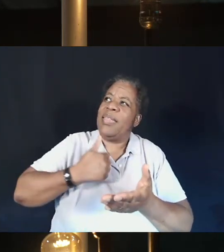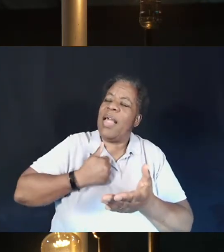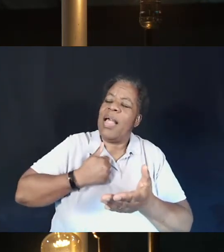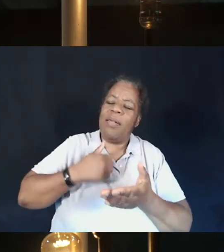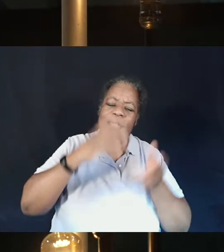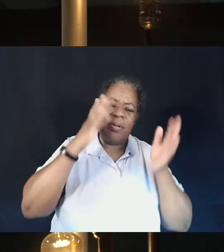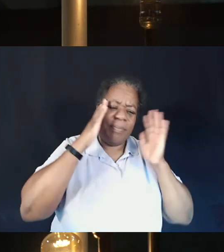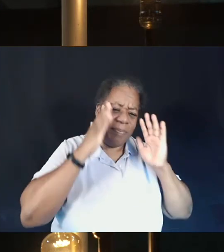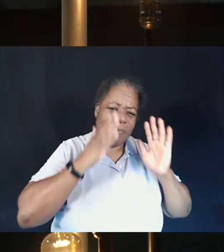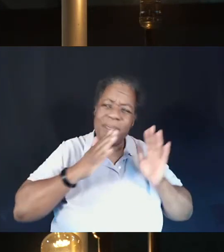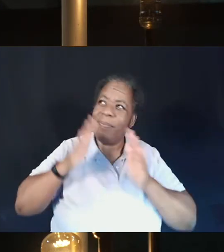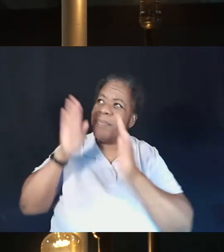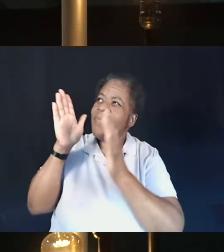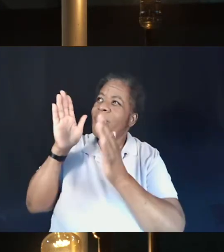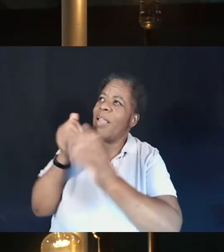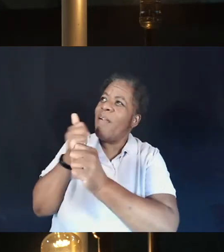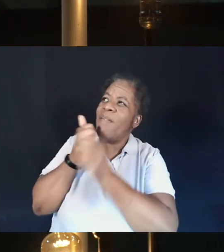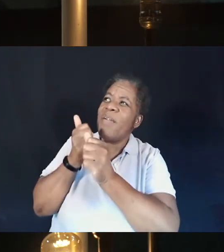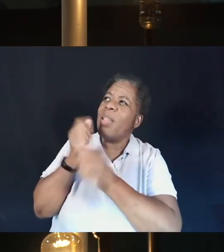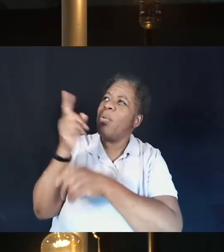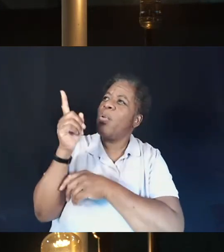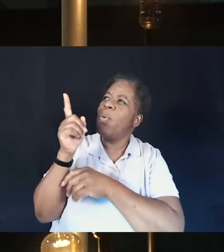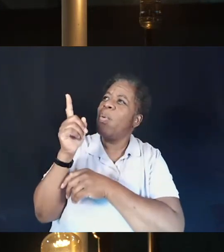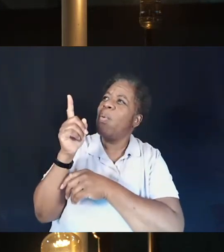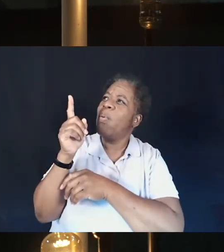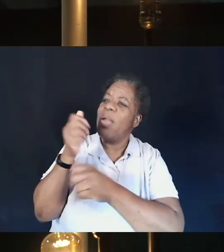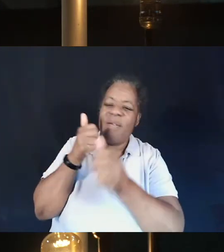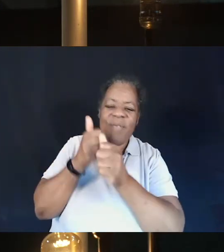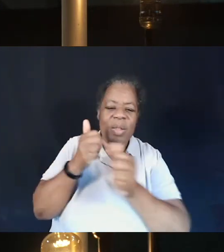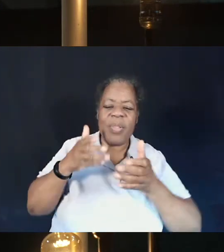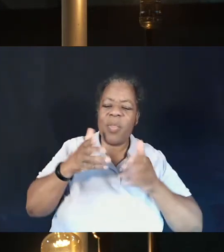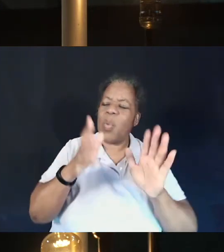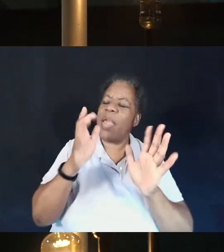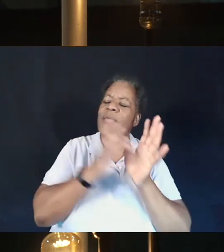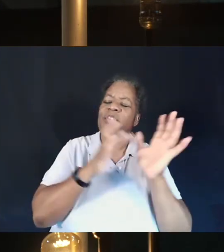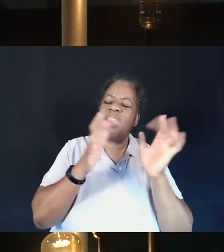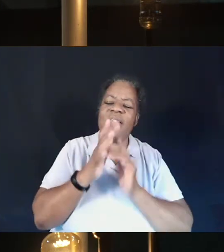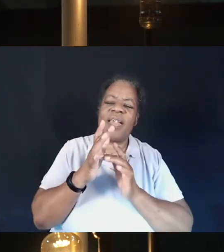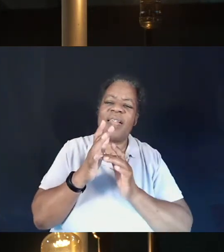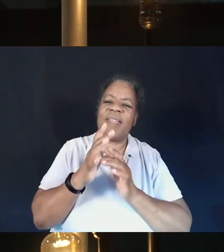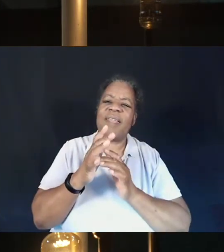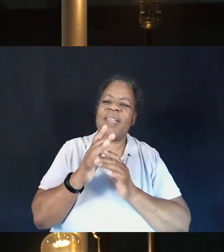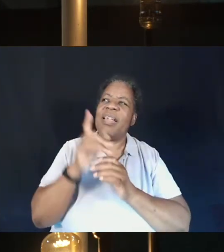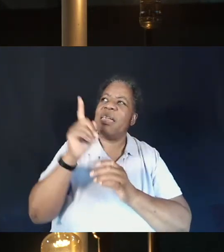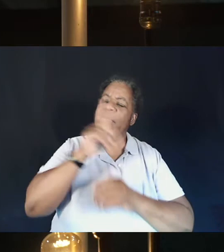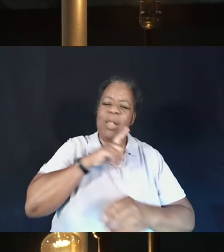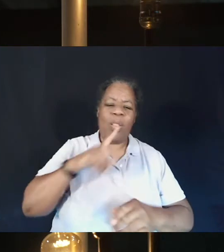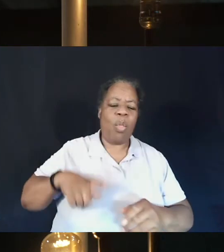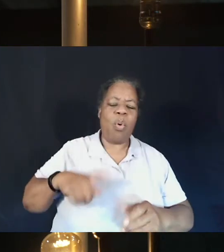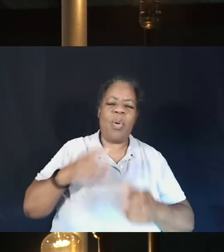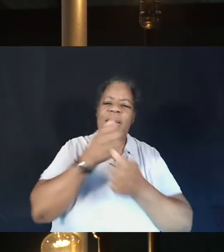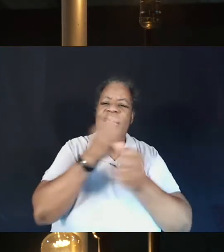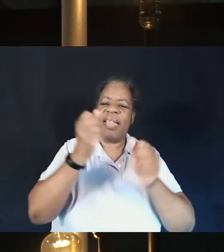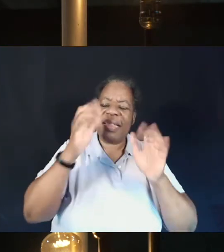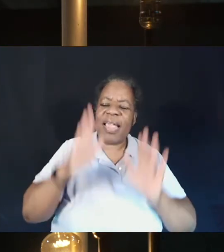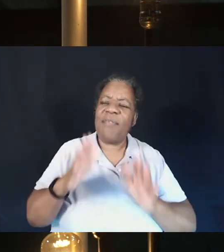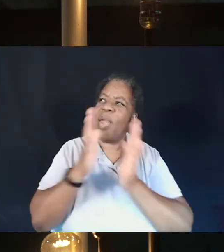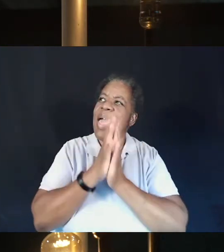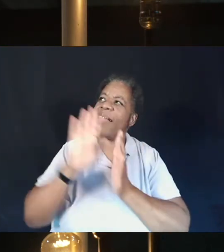that are following you, that are following the way of Jesus, and following Jesus as our Lord and Savior. We ask this in his name and his